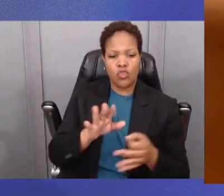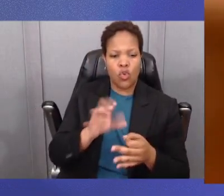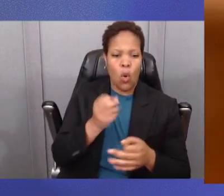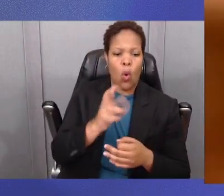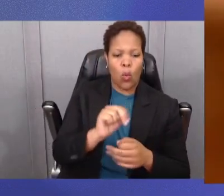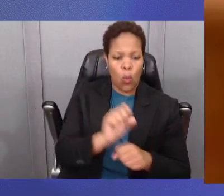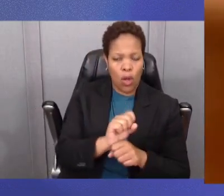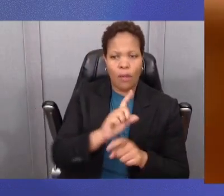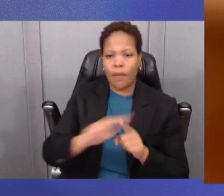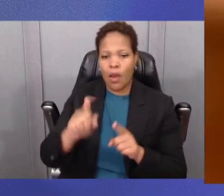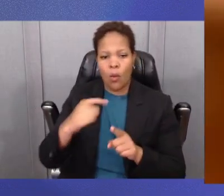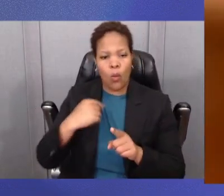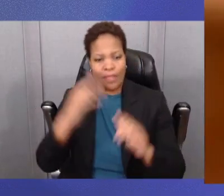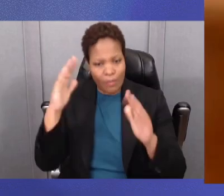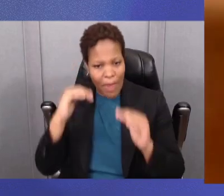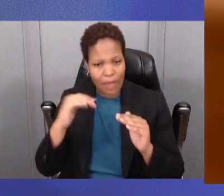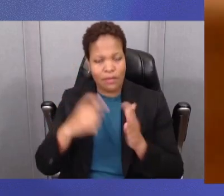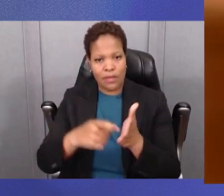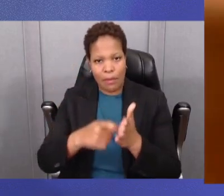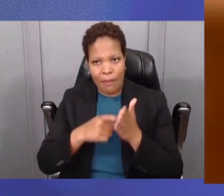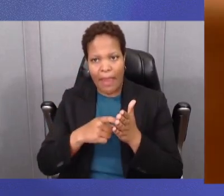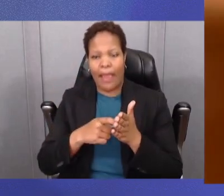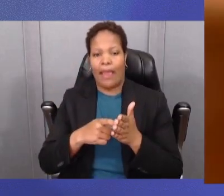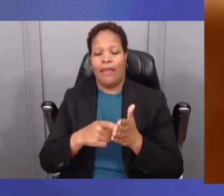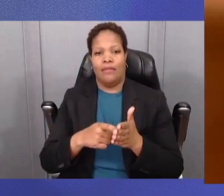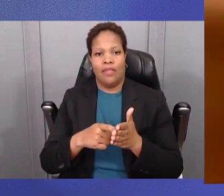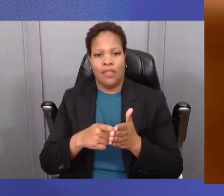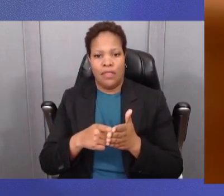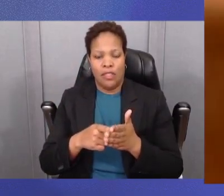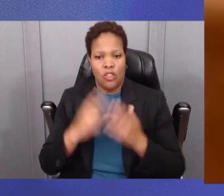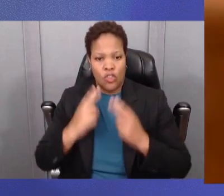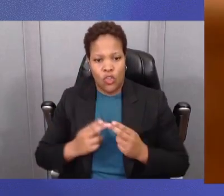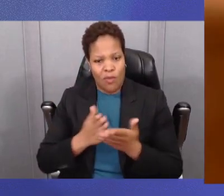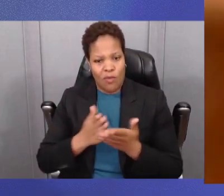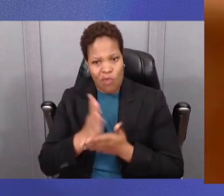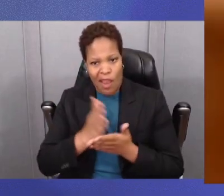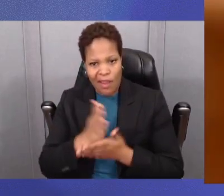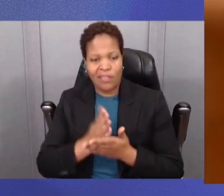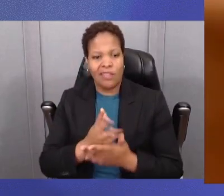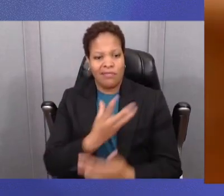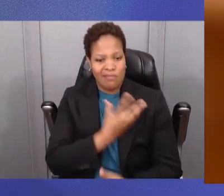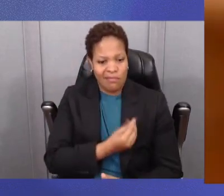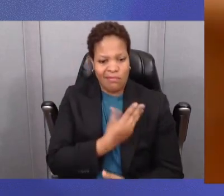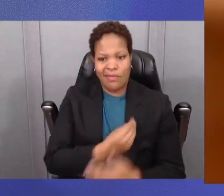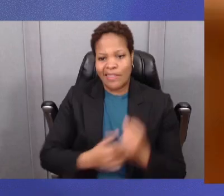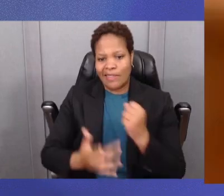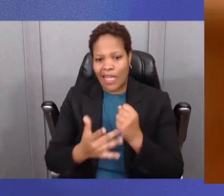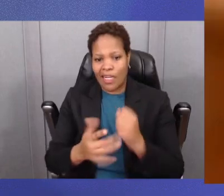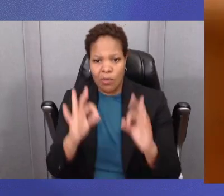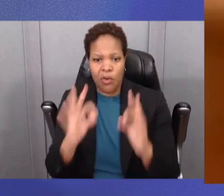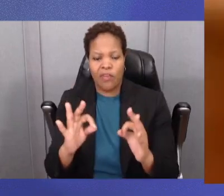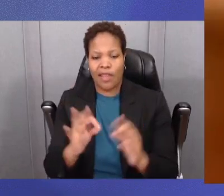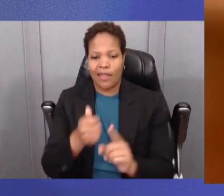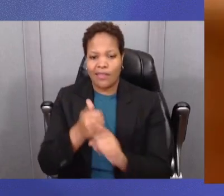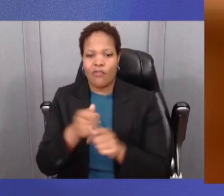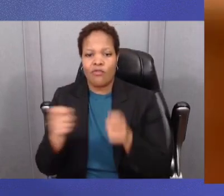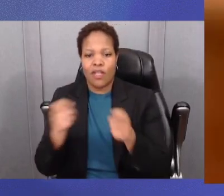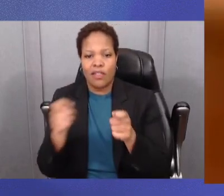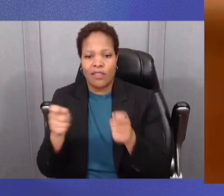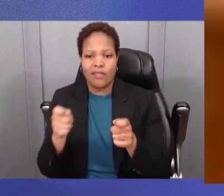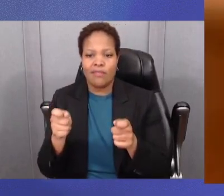human right, be beneficent, technically perfect, and self-regulating, as it is not able to be right